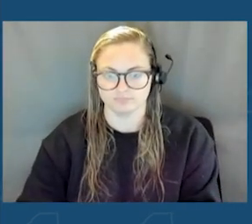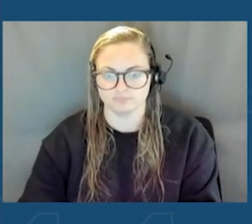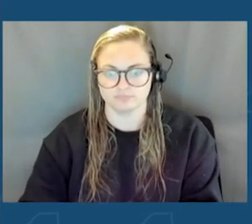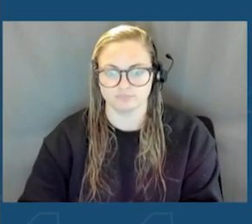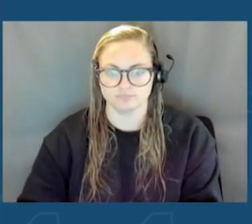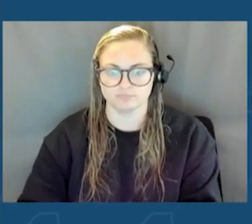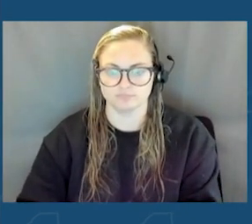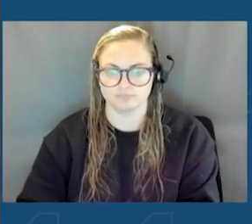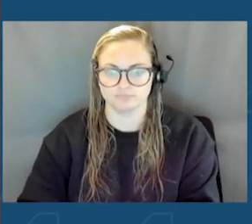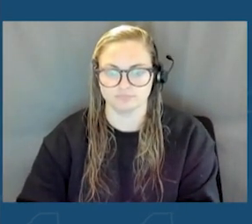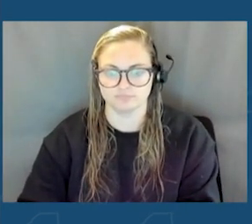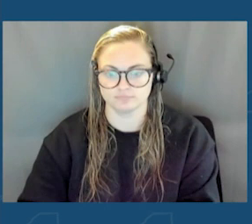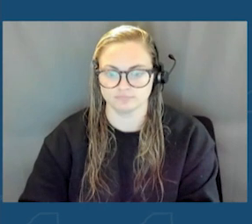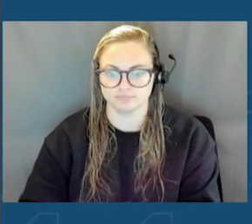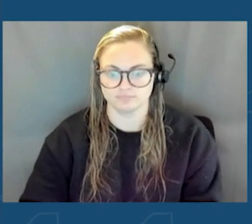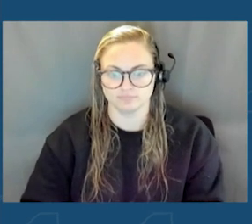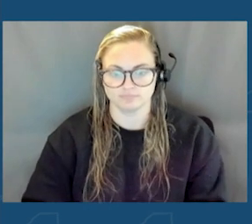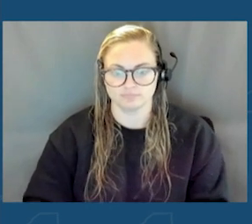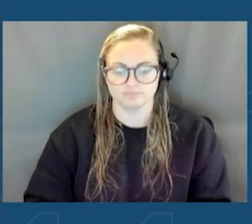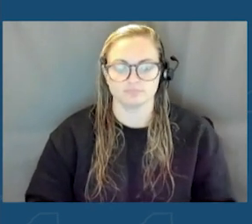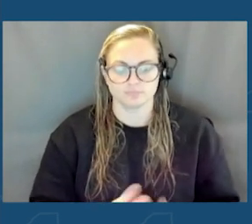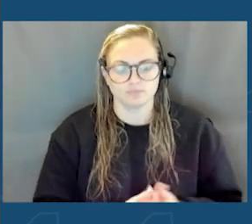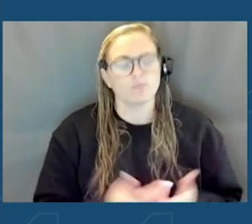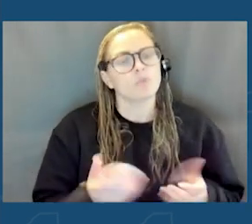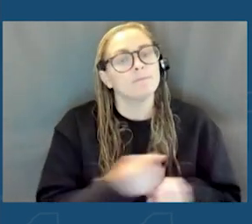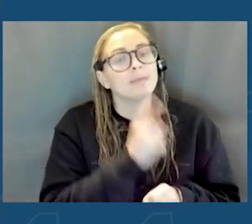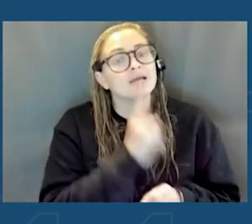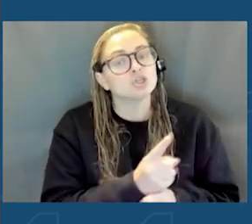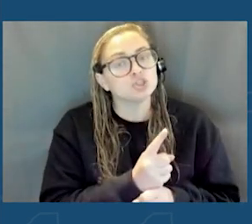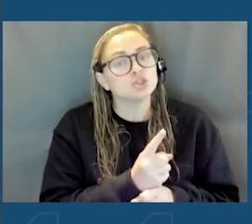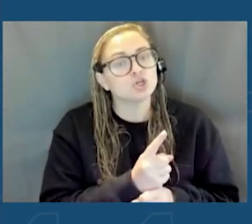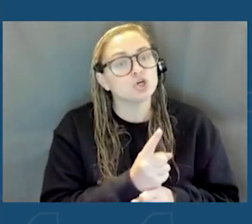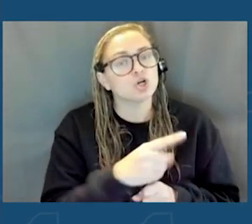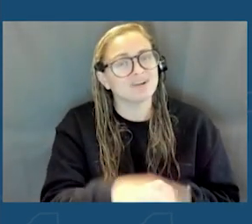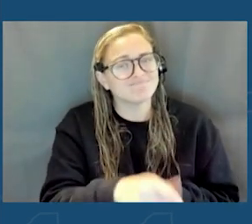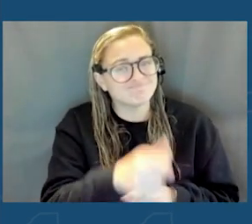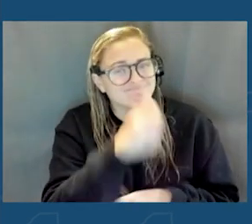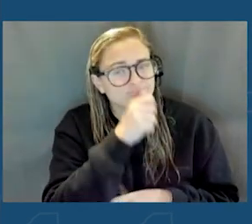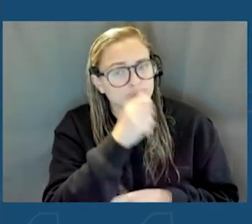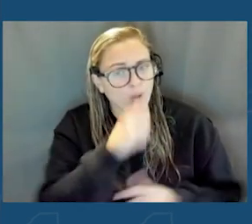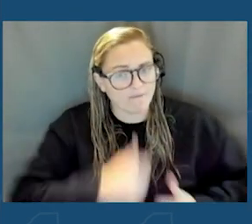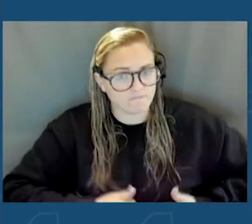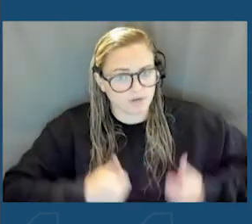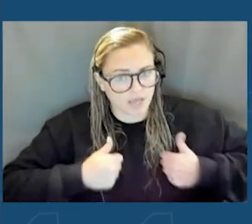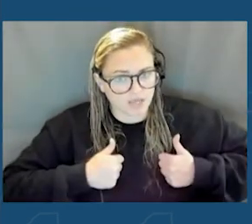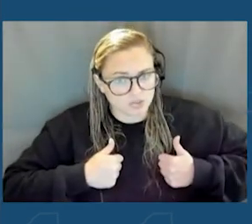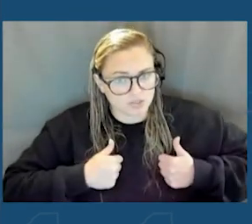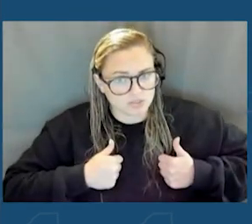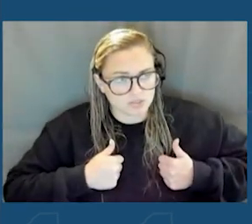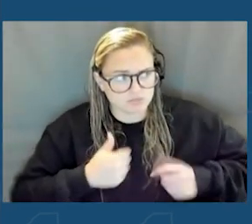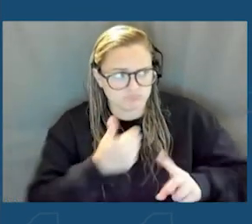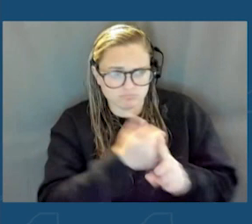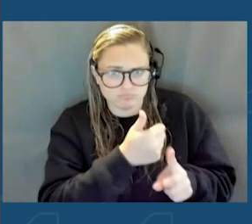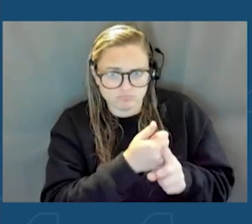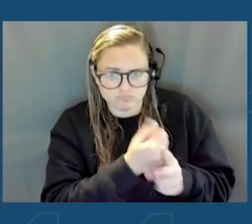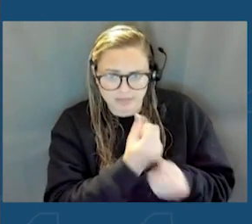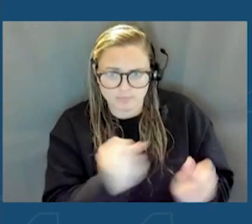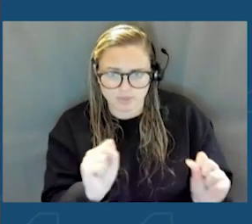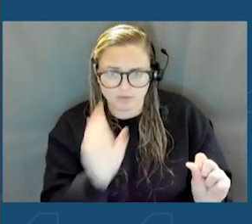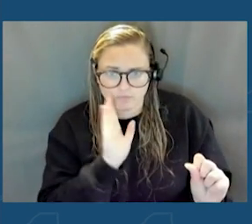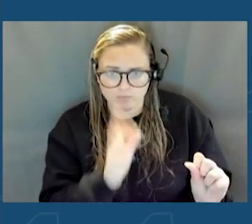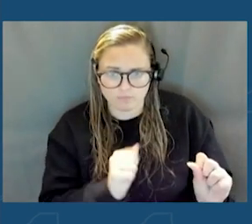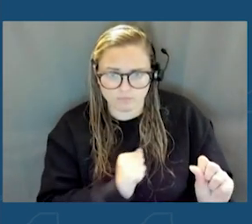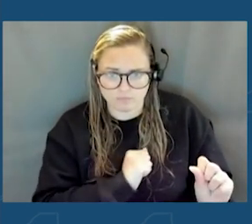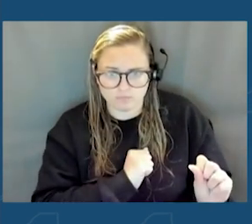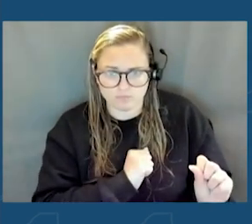We're also making sure that providers and their families can keep their addresses confidential and keep themselves safe.